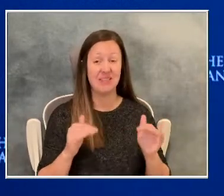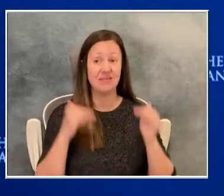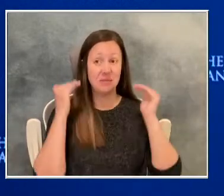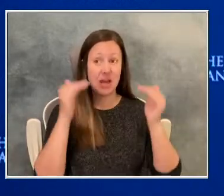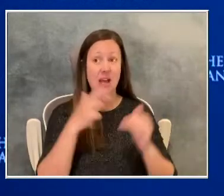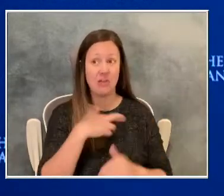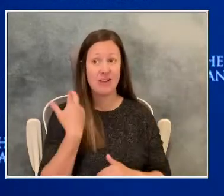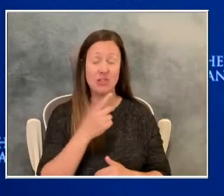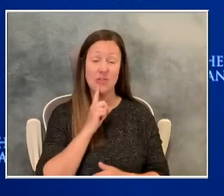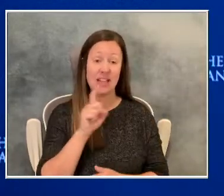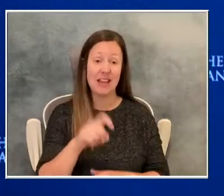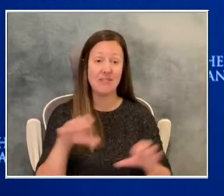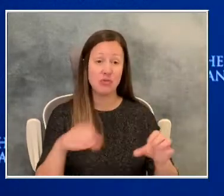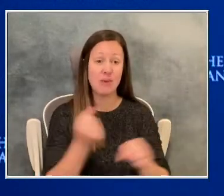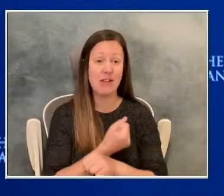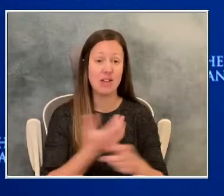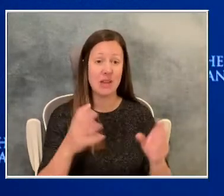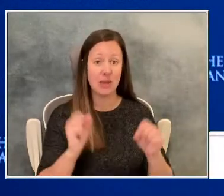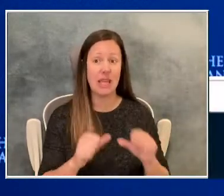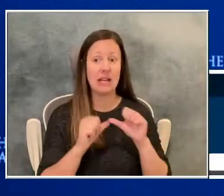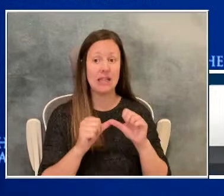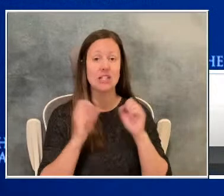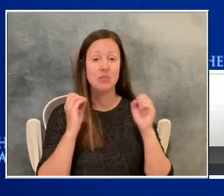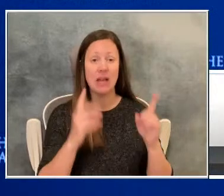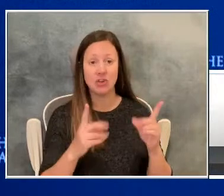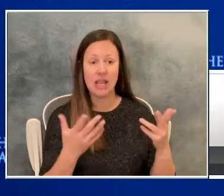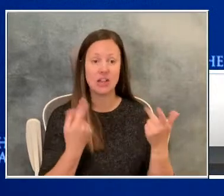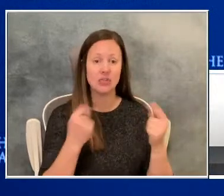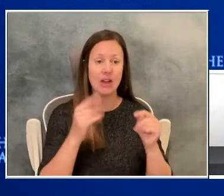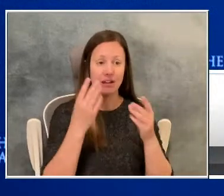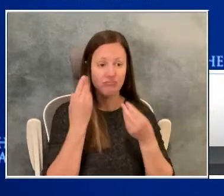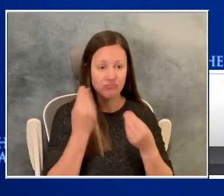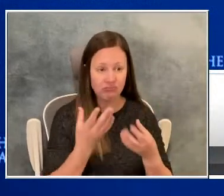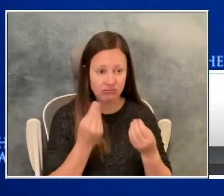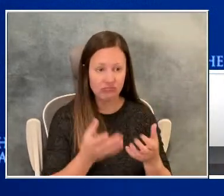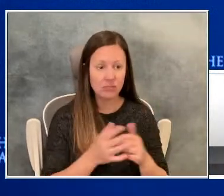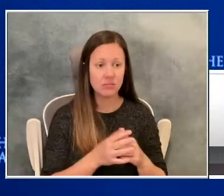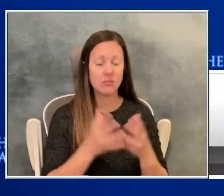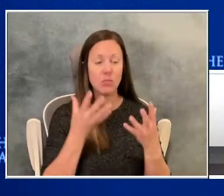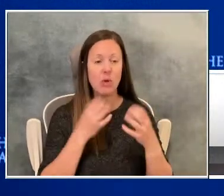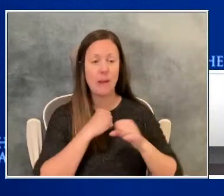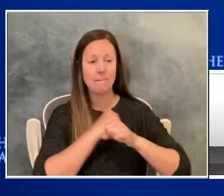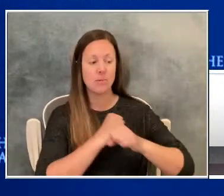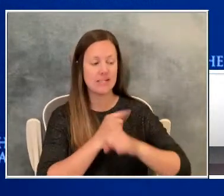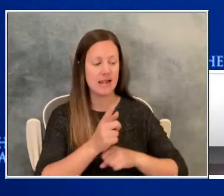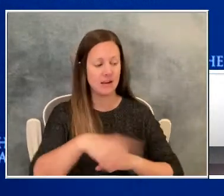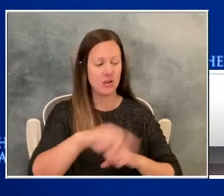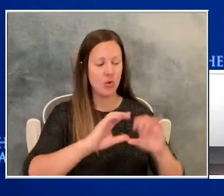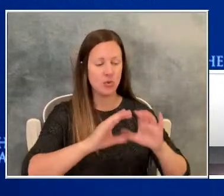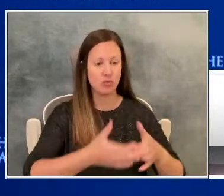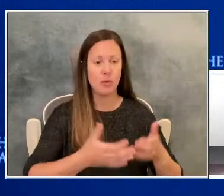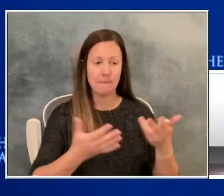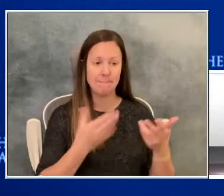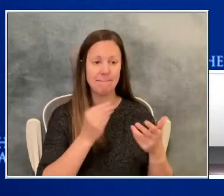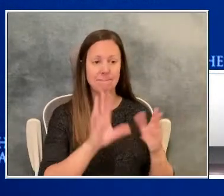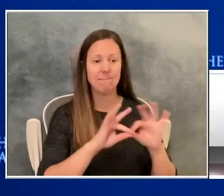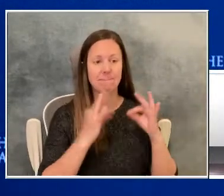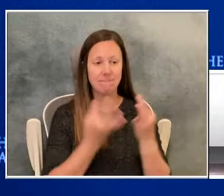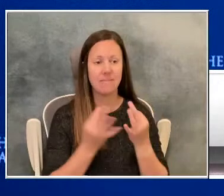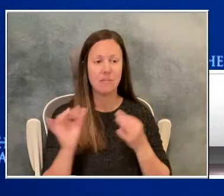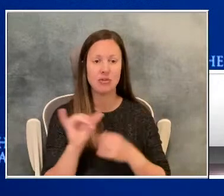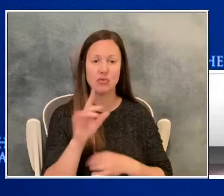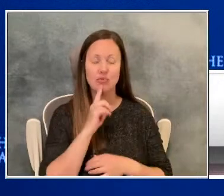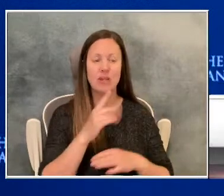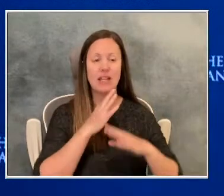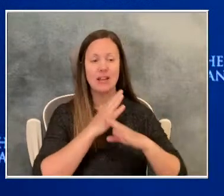we can to continue to educate and give that information to help protect those patients and their families, the preventive measures, the